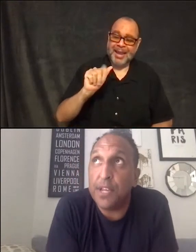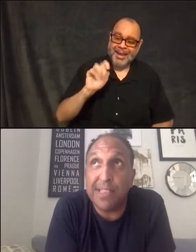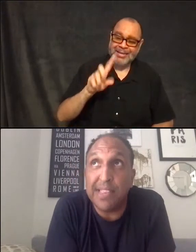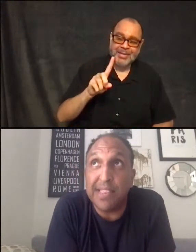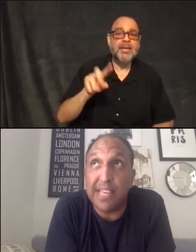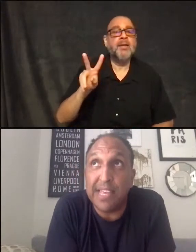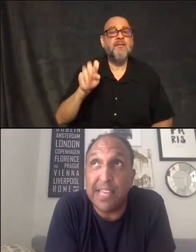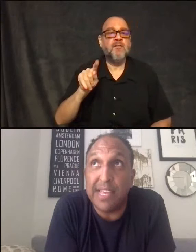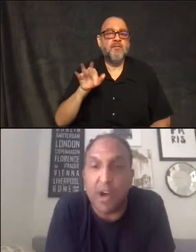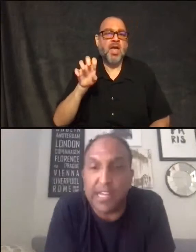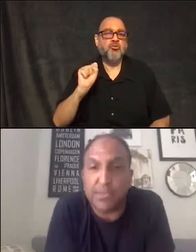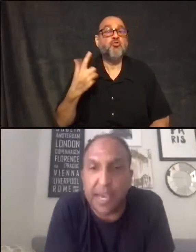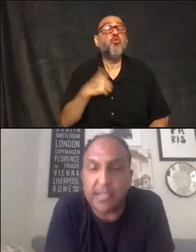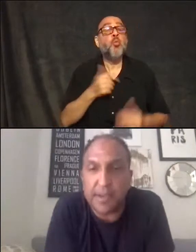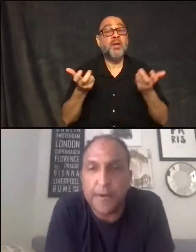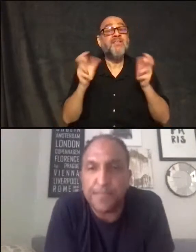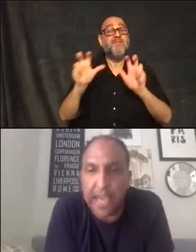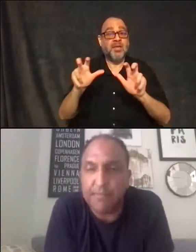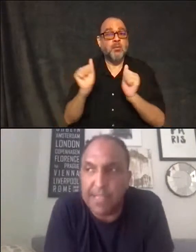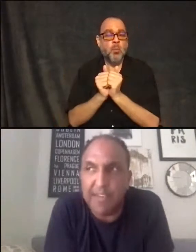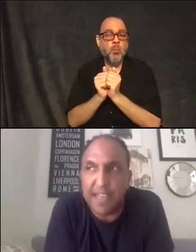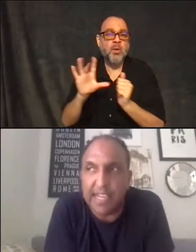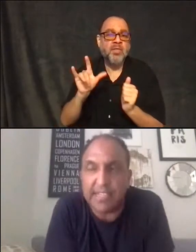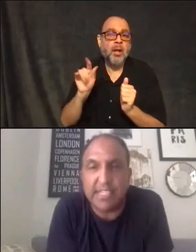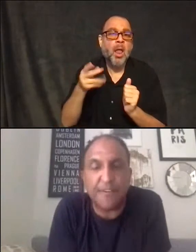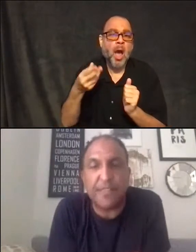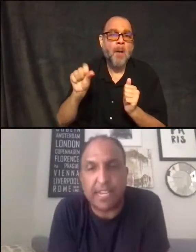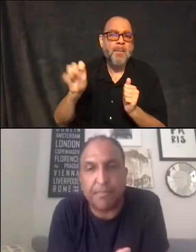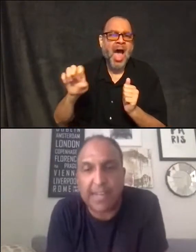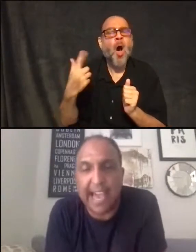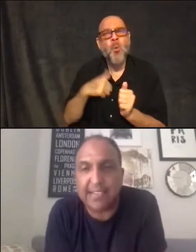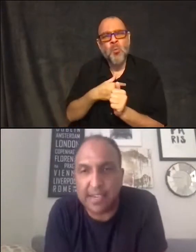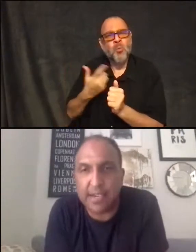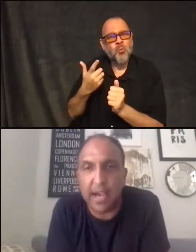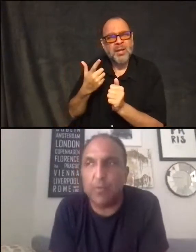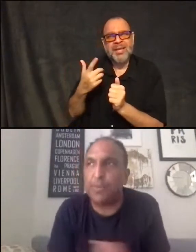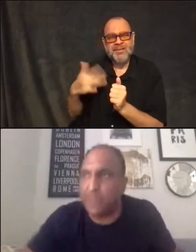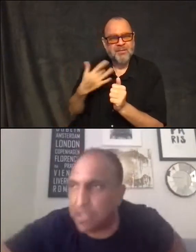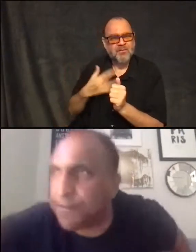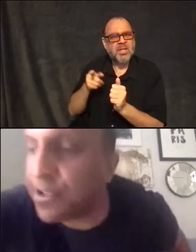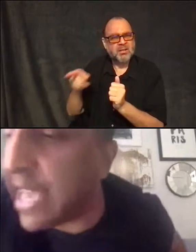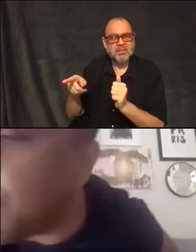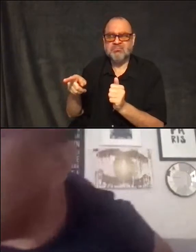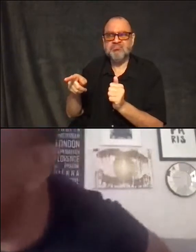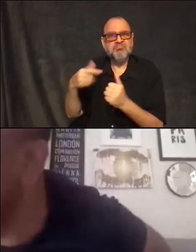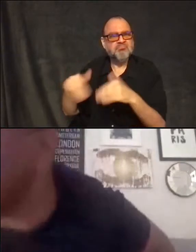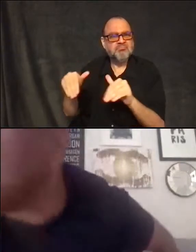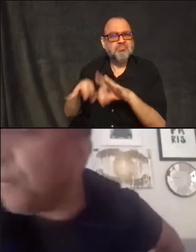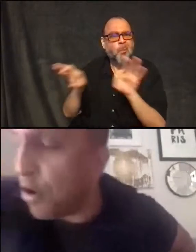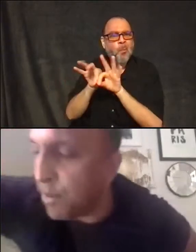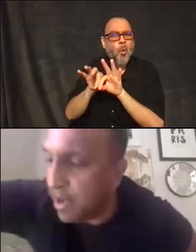Nice. We believe in the social audio space and believe that it's different than podcasting. We believe it's the first